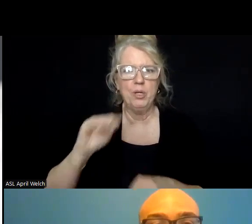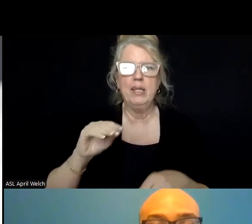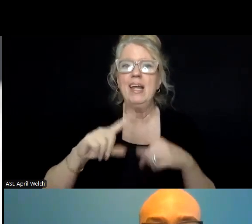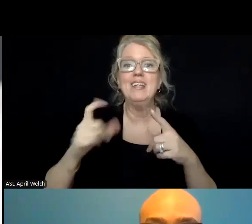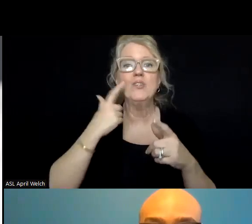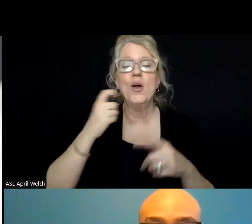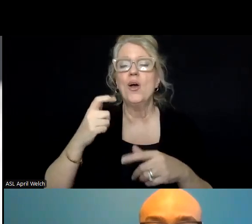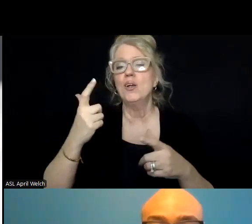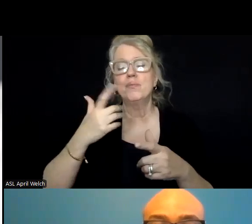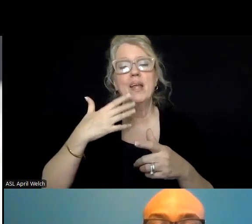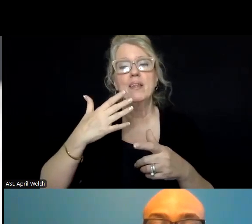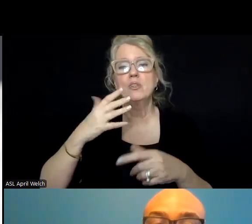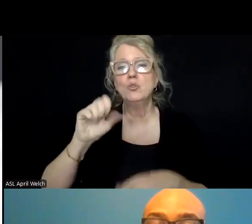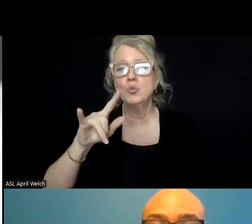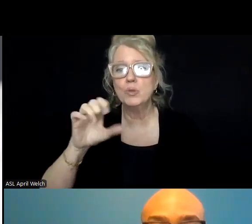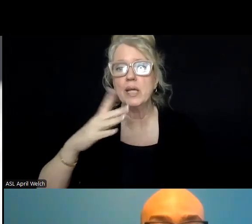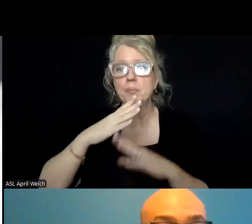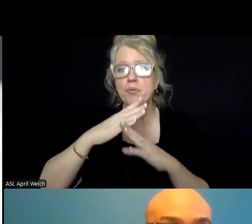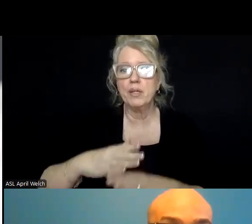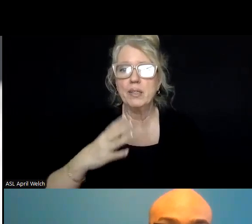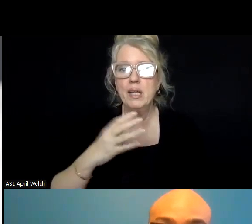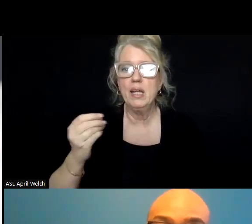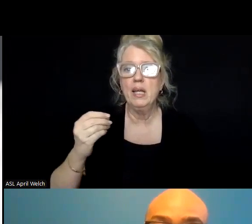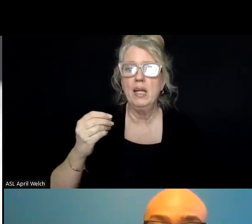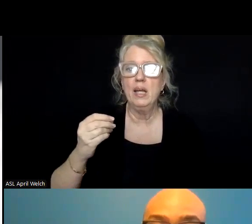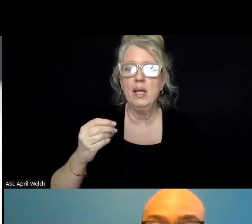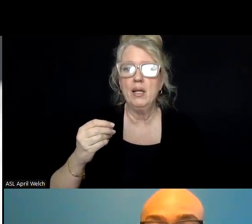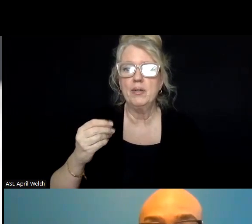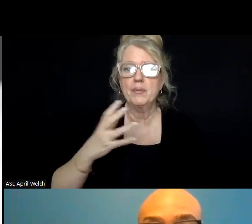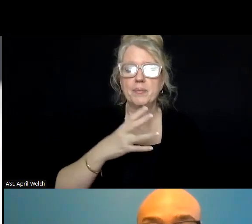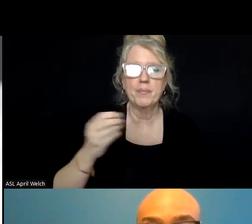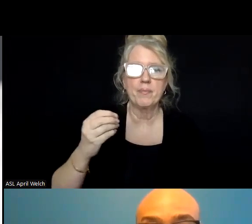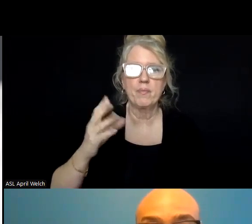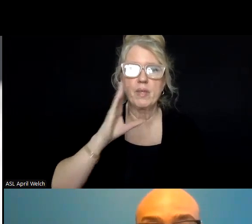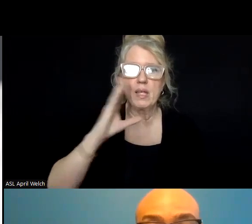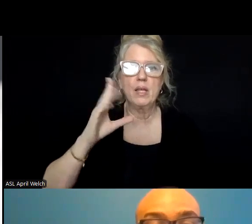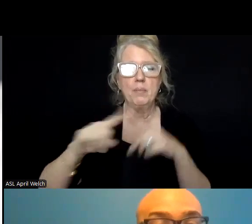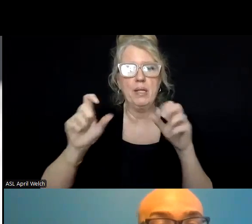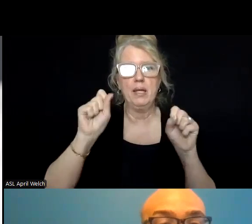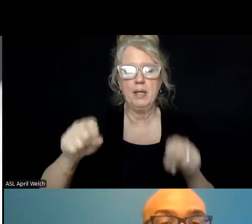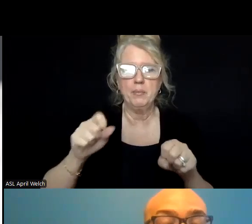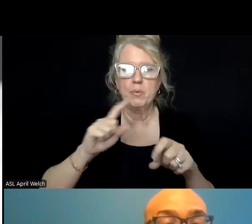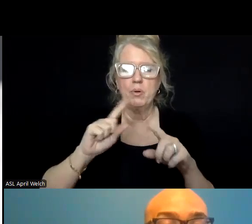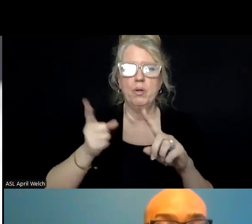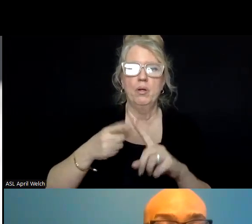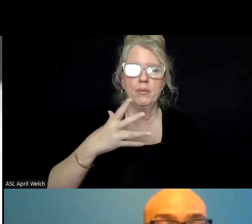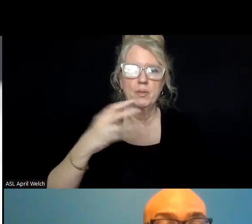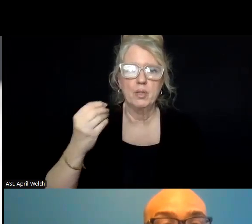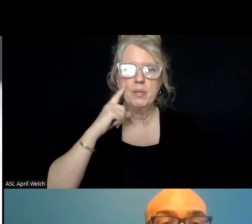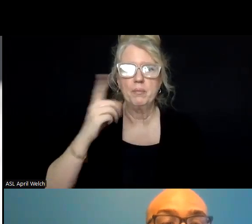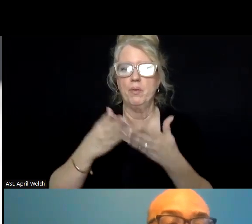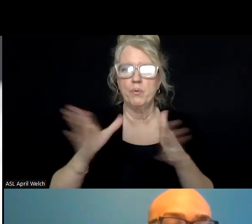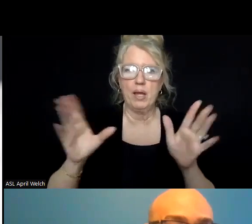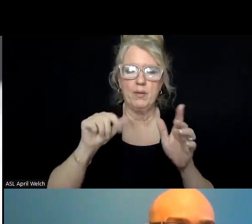happy Suicide Prevention Month. The work that you all do is so critical to us being able to have impact across the